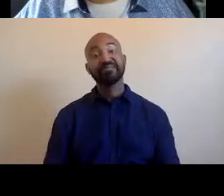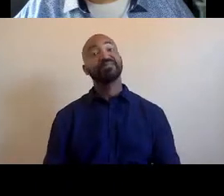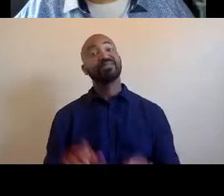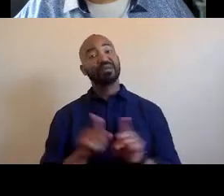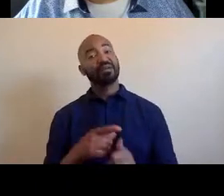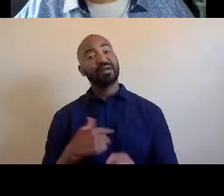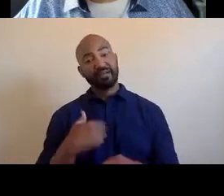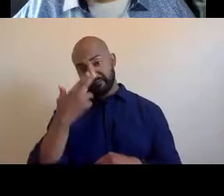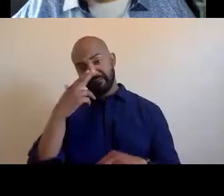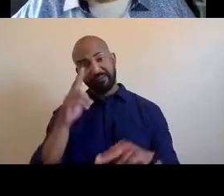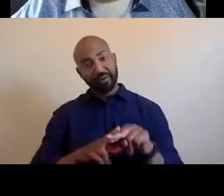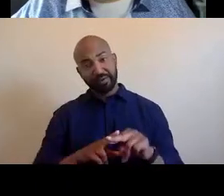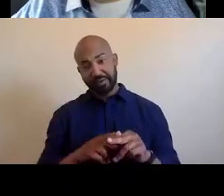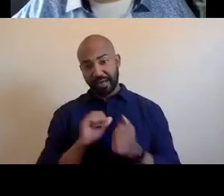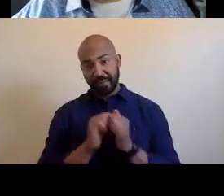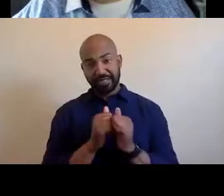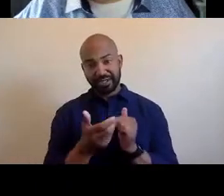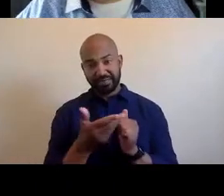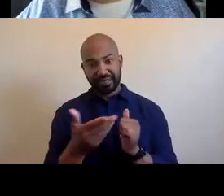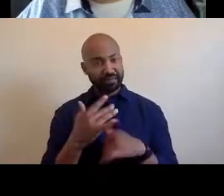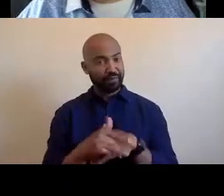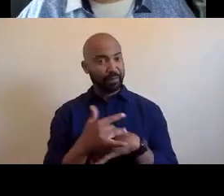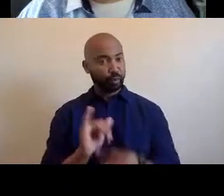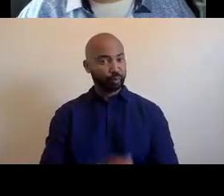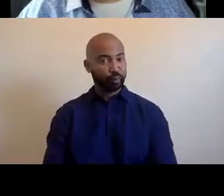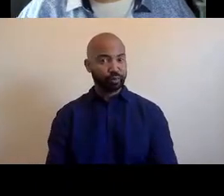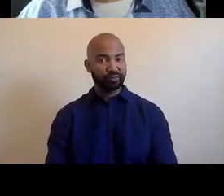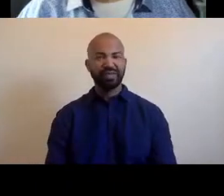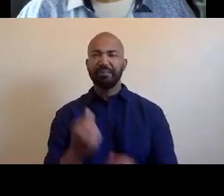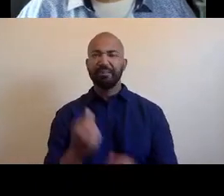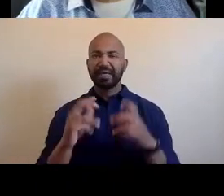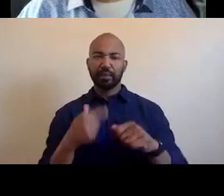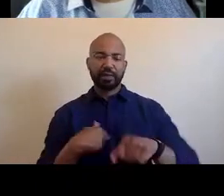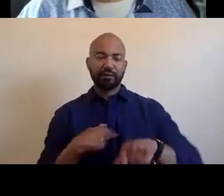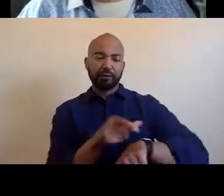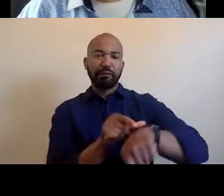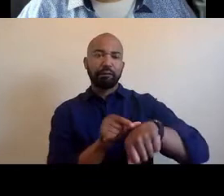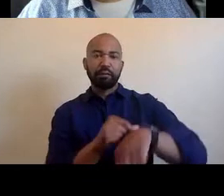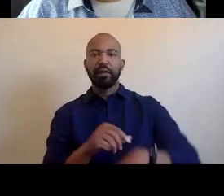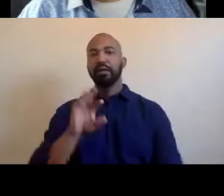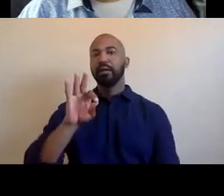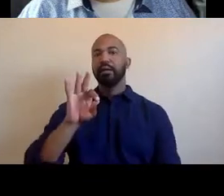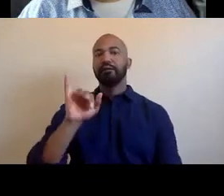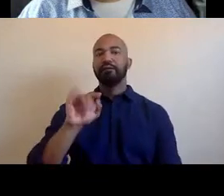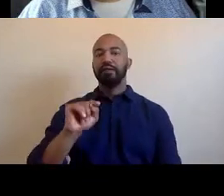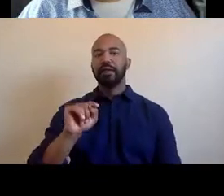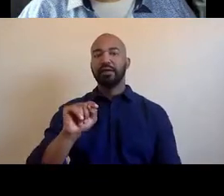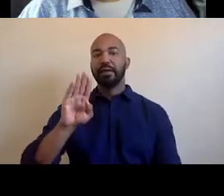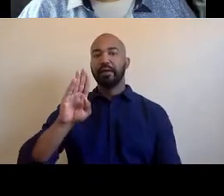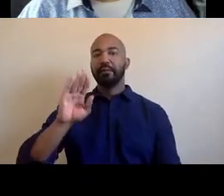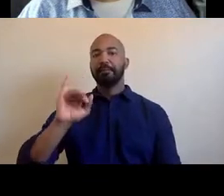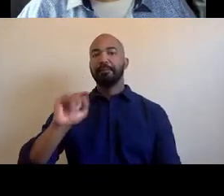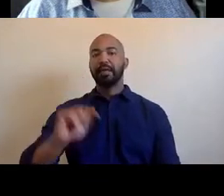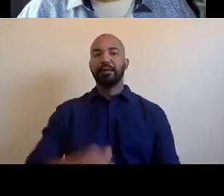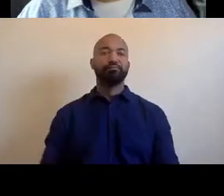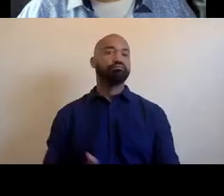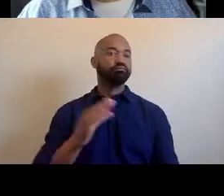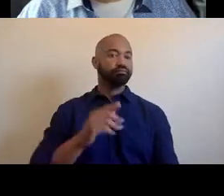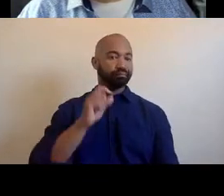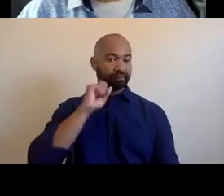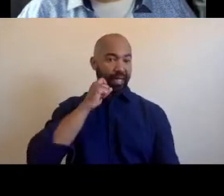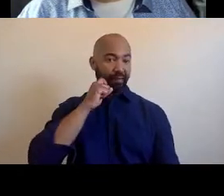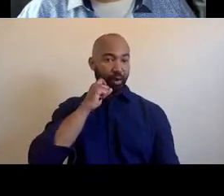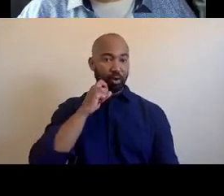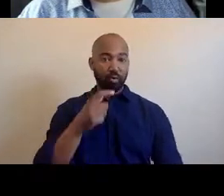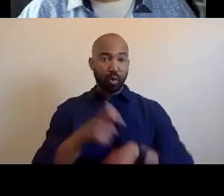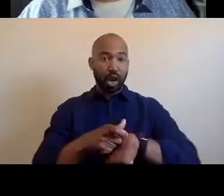opportunities out there. You know, a lot of people have Fitbits or Apple Watches or whatnot to track steps.